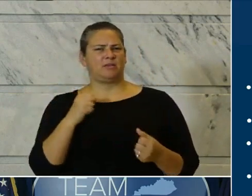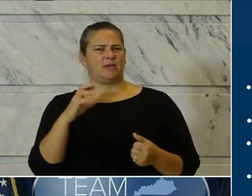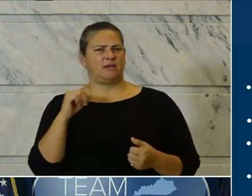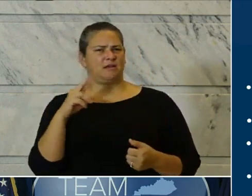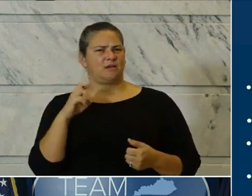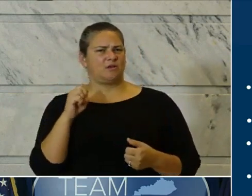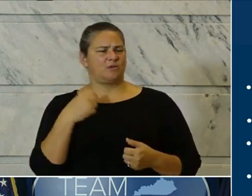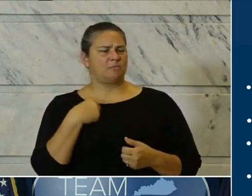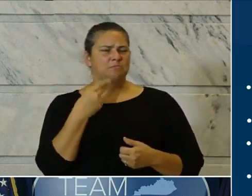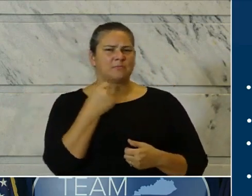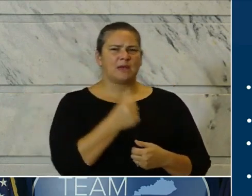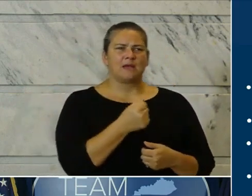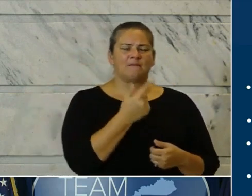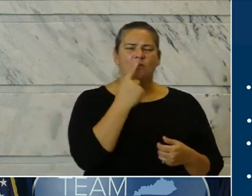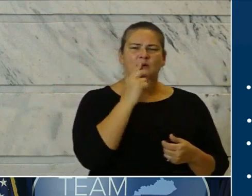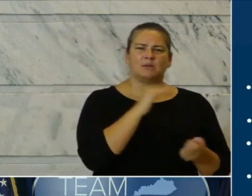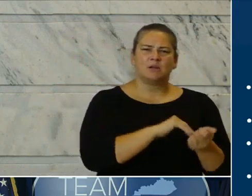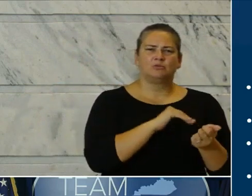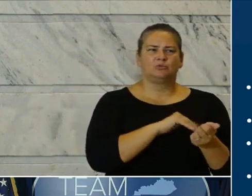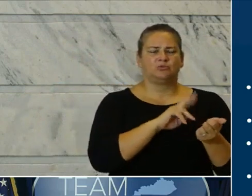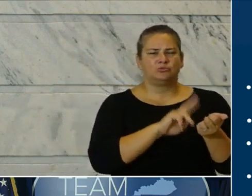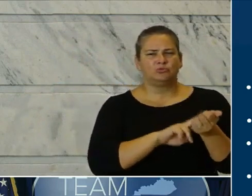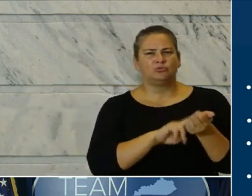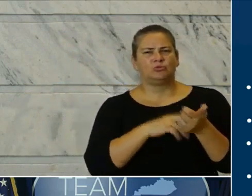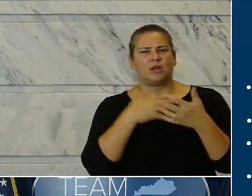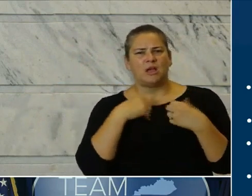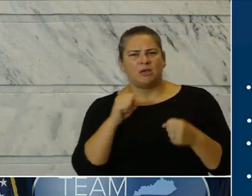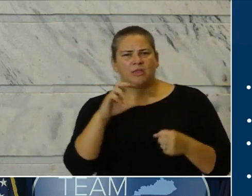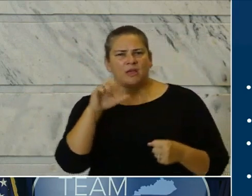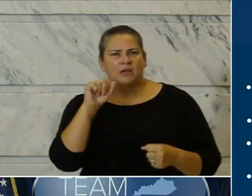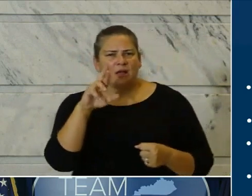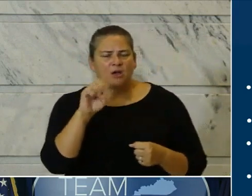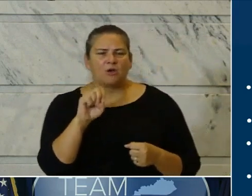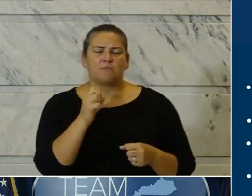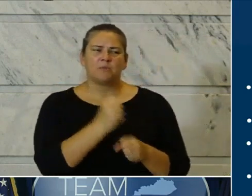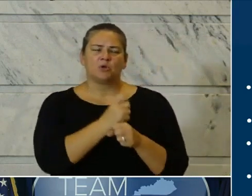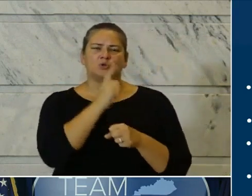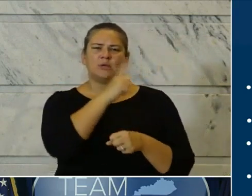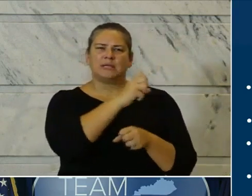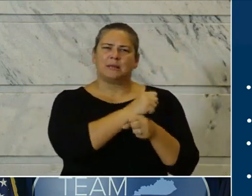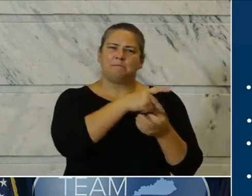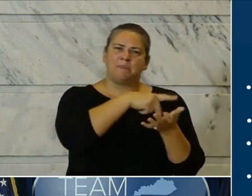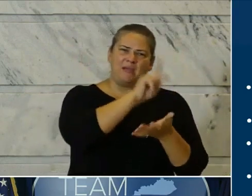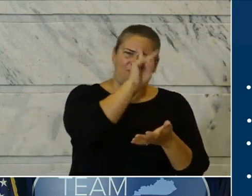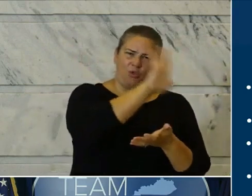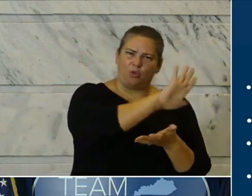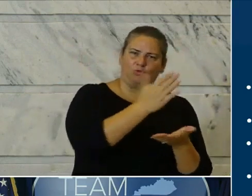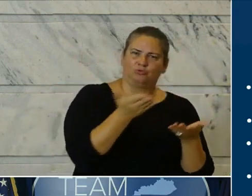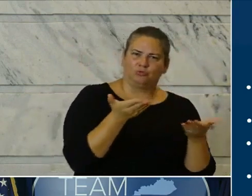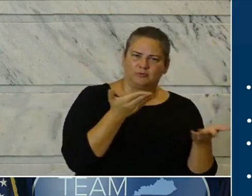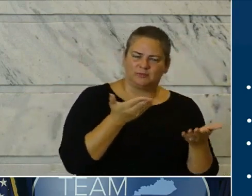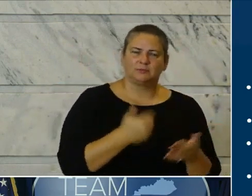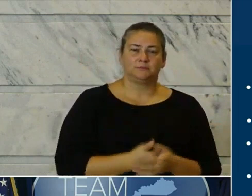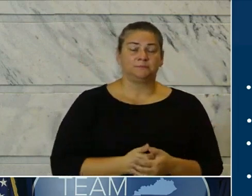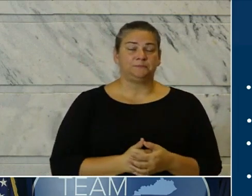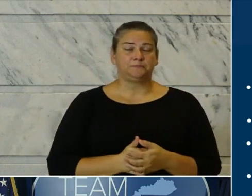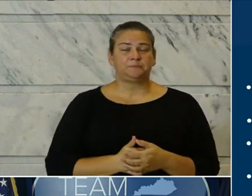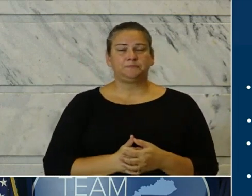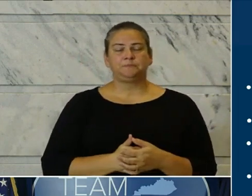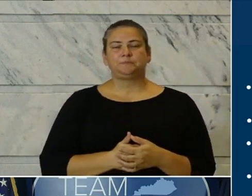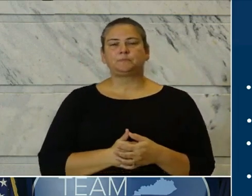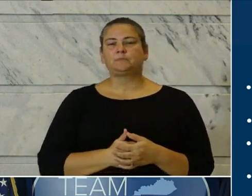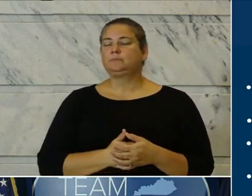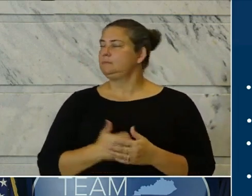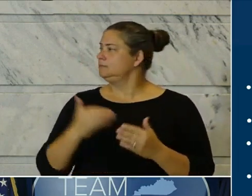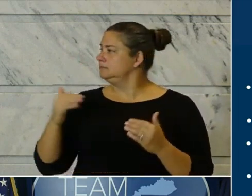hospitals and make sure that the folks who are providing health care can get paid for the services they're providing.